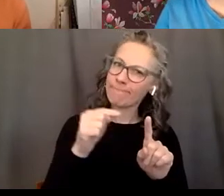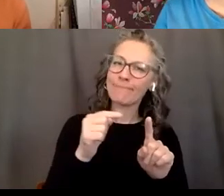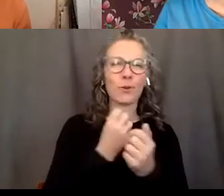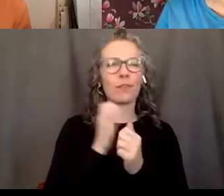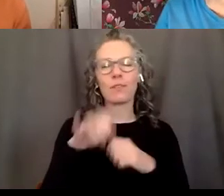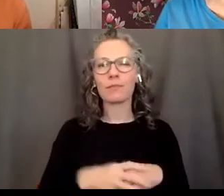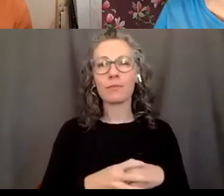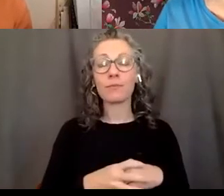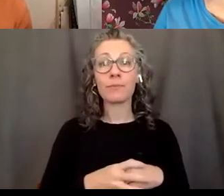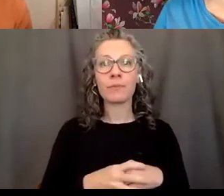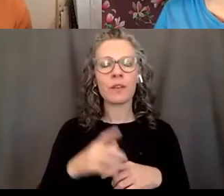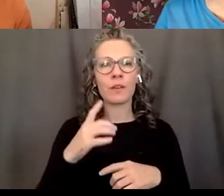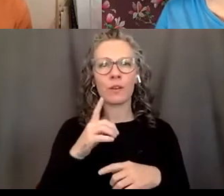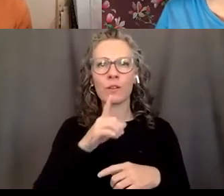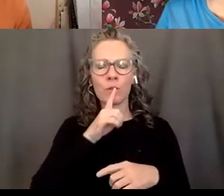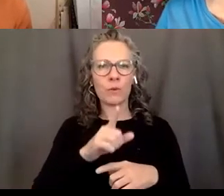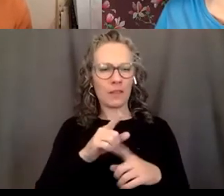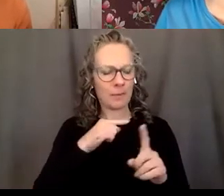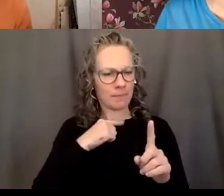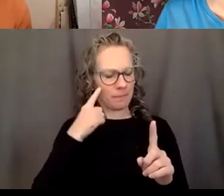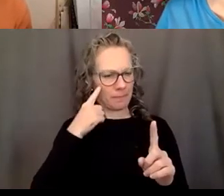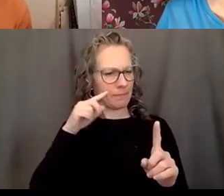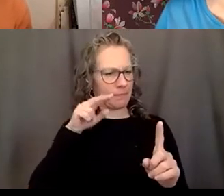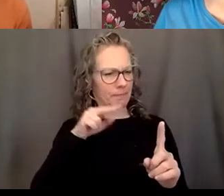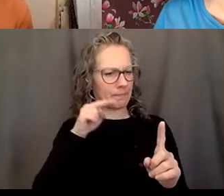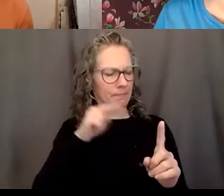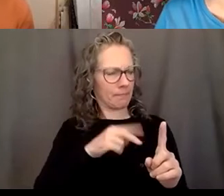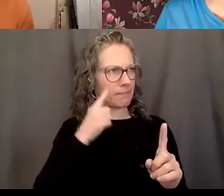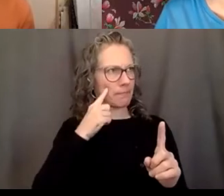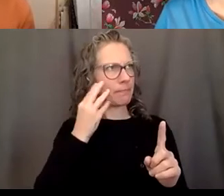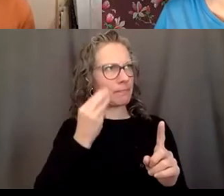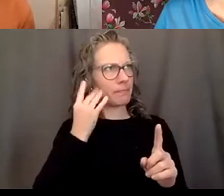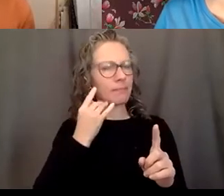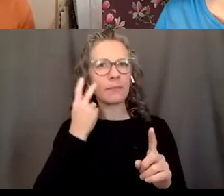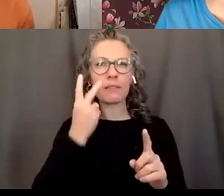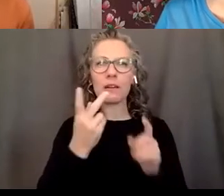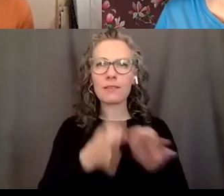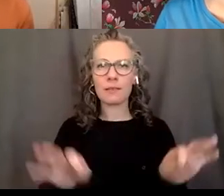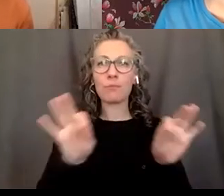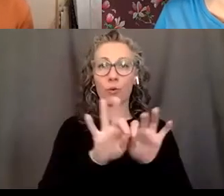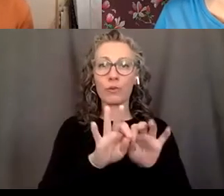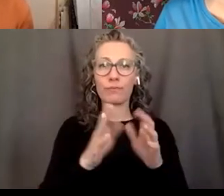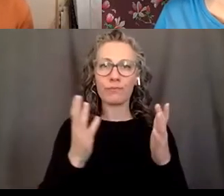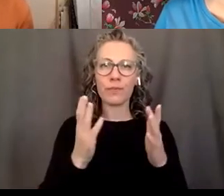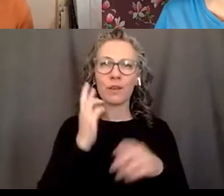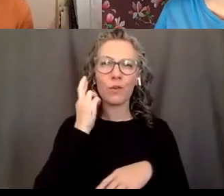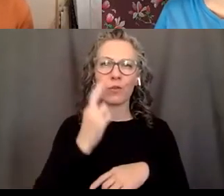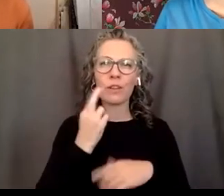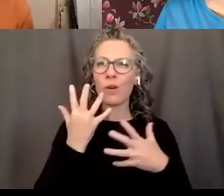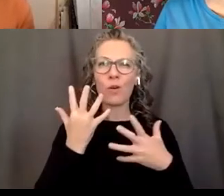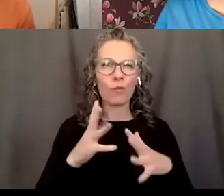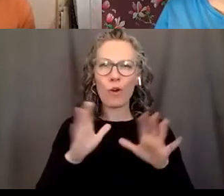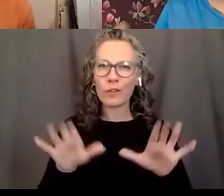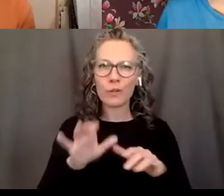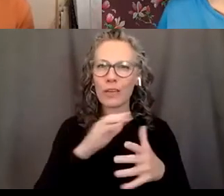it. The more I'm engaging with that, the more I'm seeing how important it is to realize that we're already doing these things.